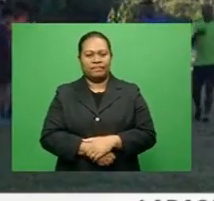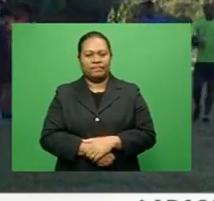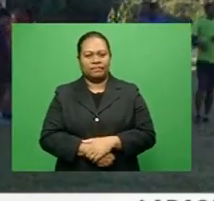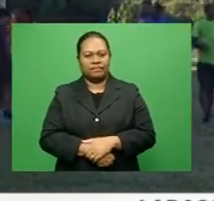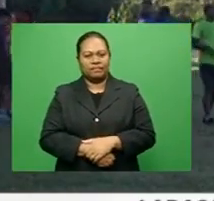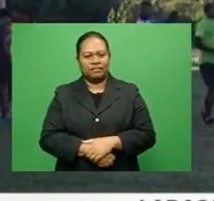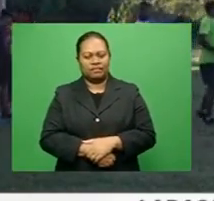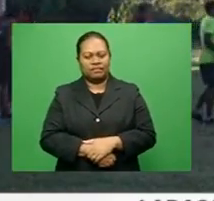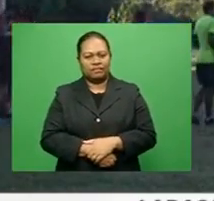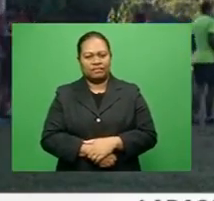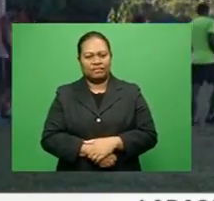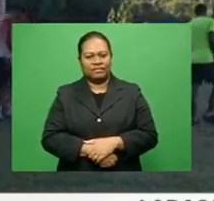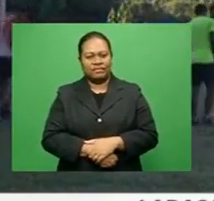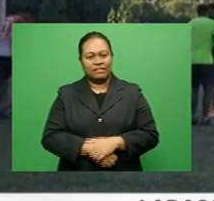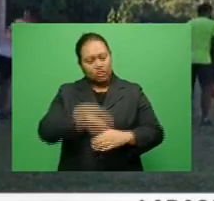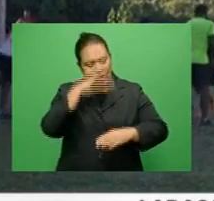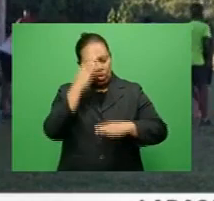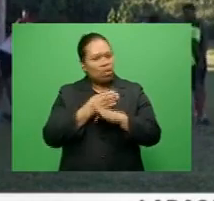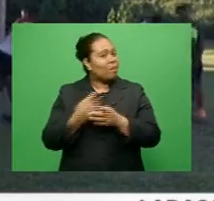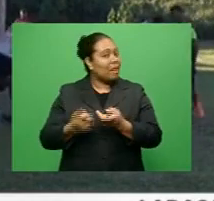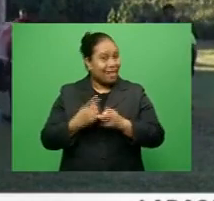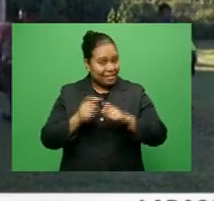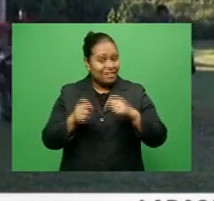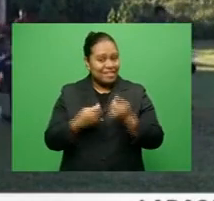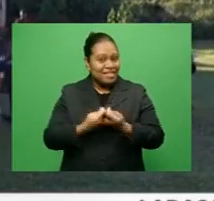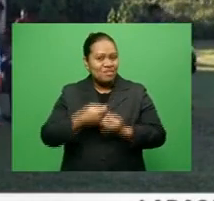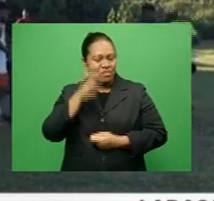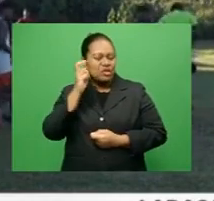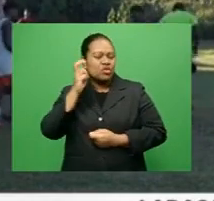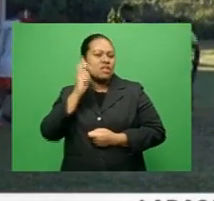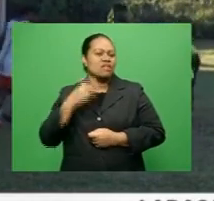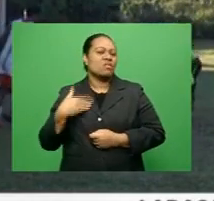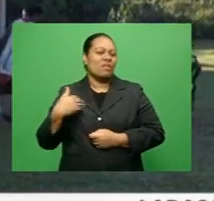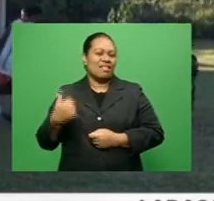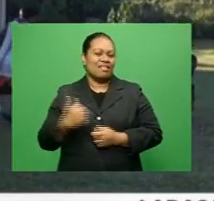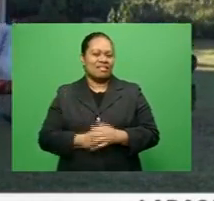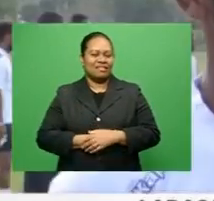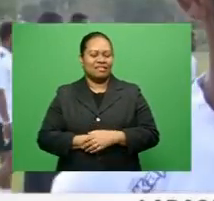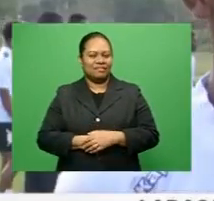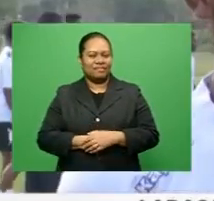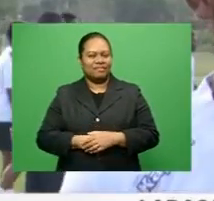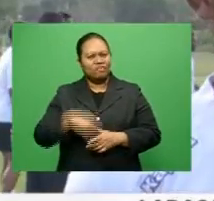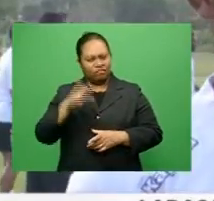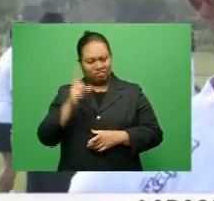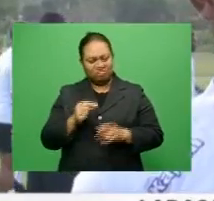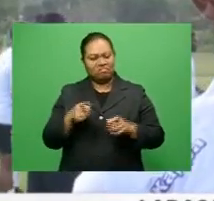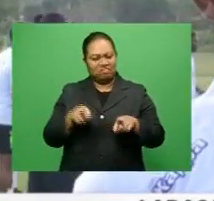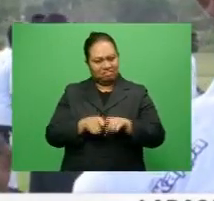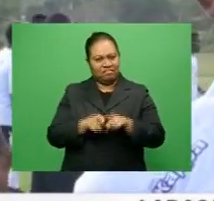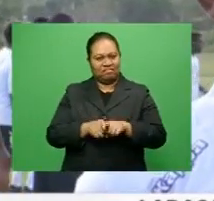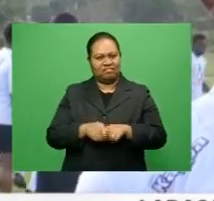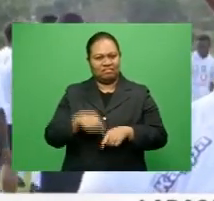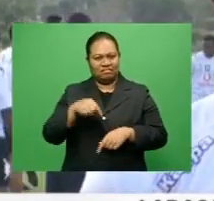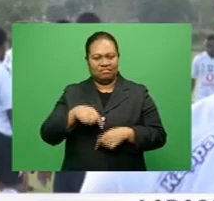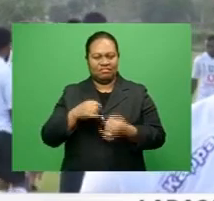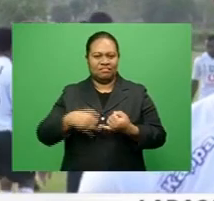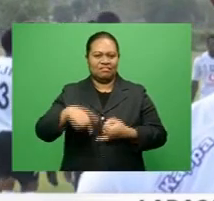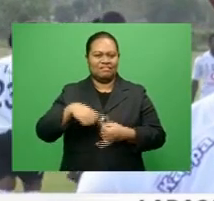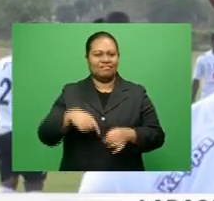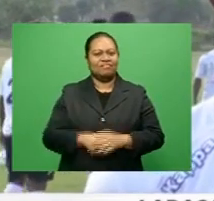I hope that the rest of the boys back at home are training well, and as we are doing our part over here. So come game